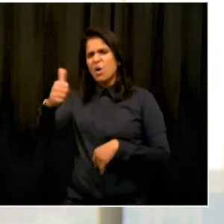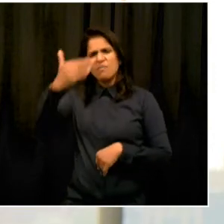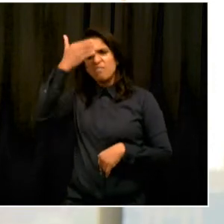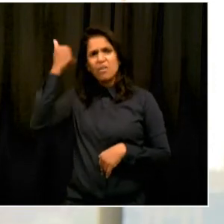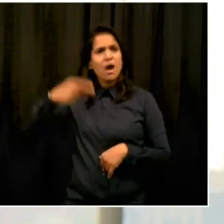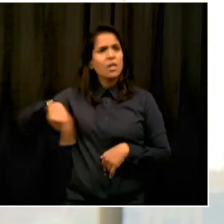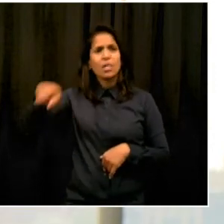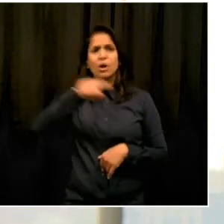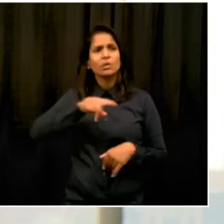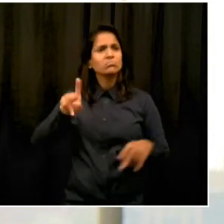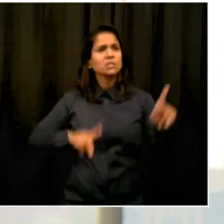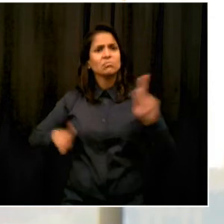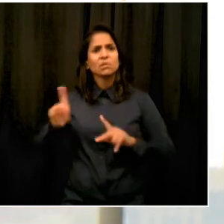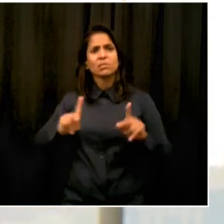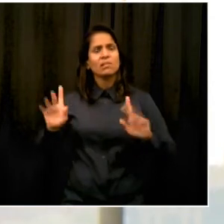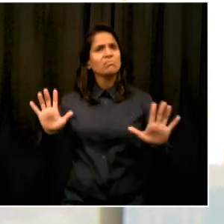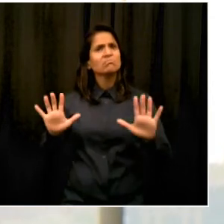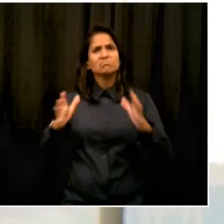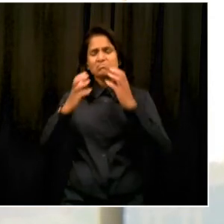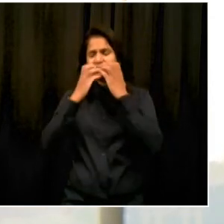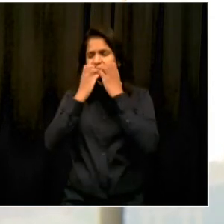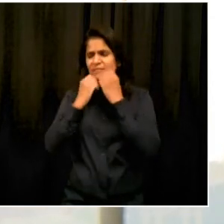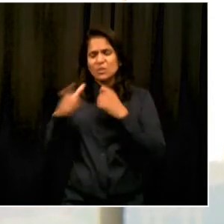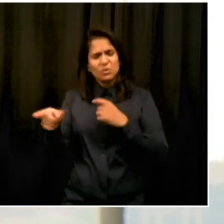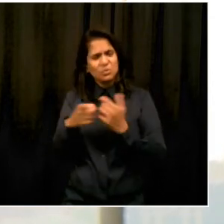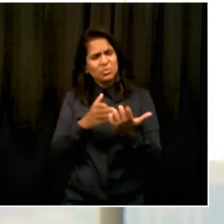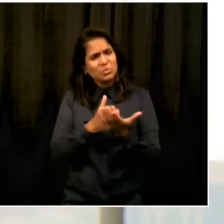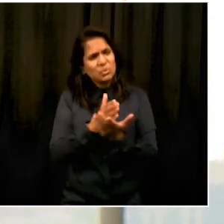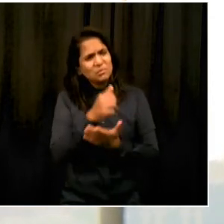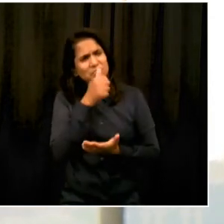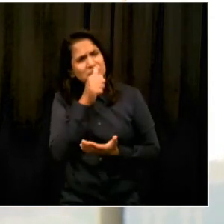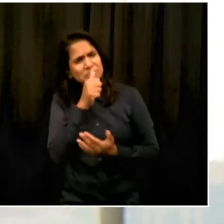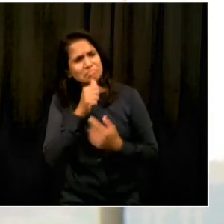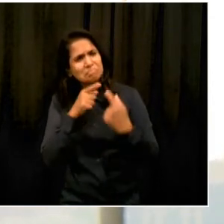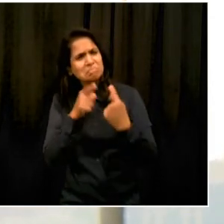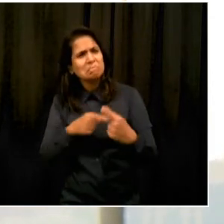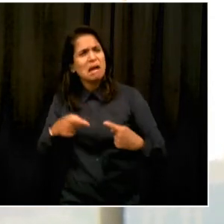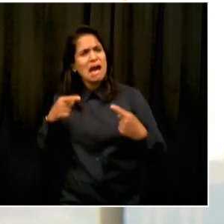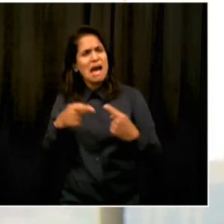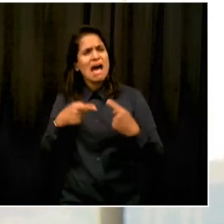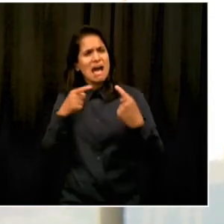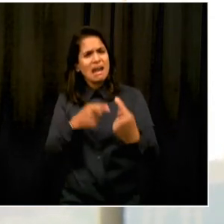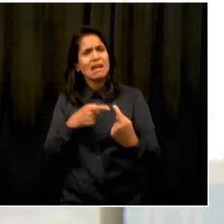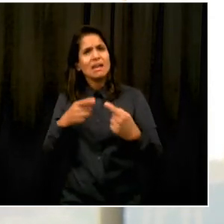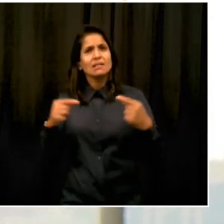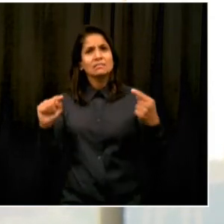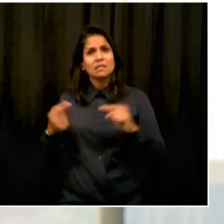The pain of 1 million lost jobs, the confusion, the fear.